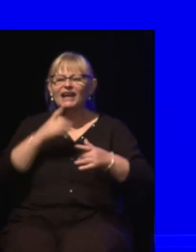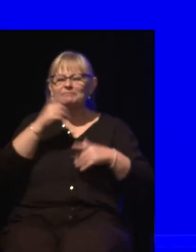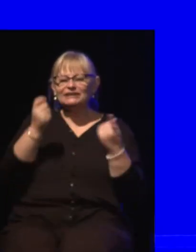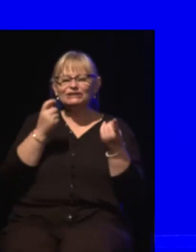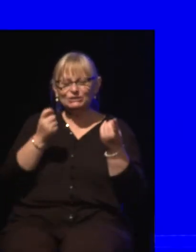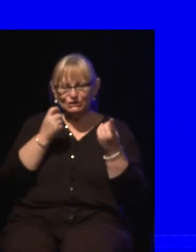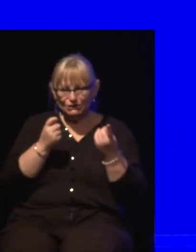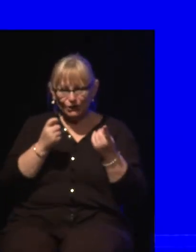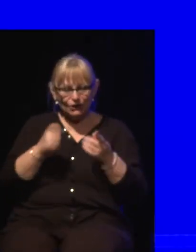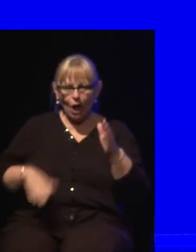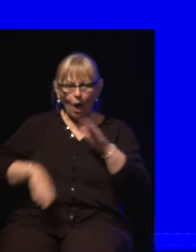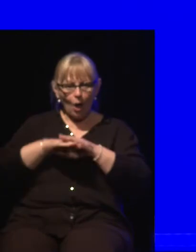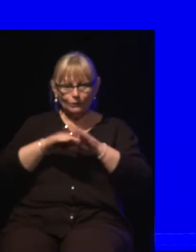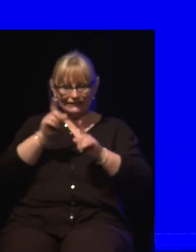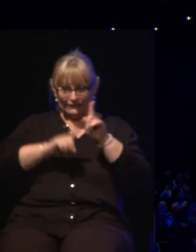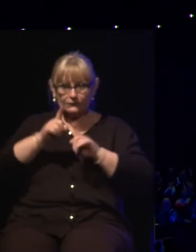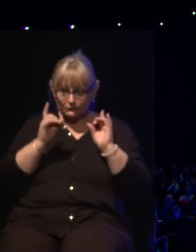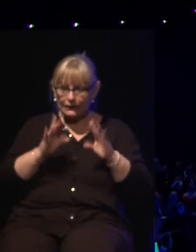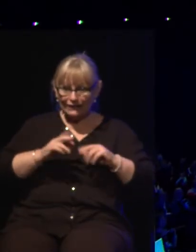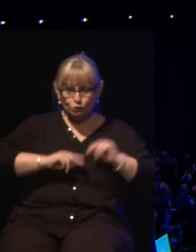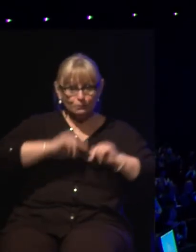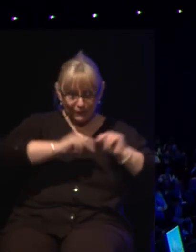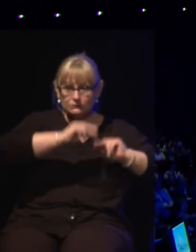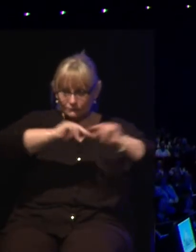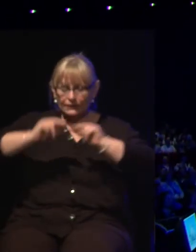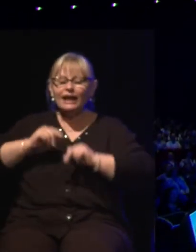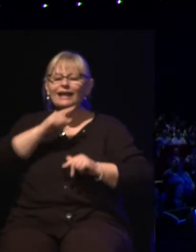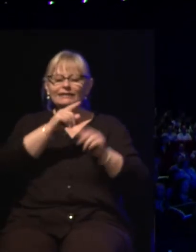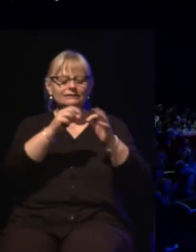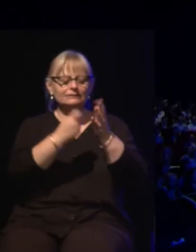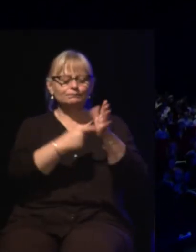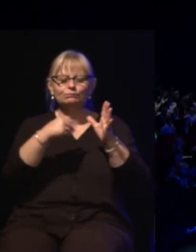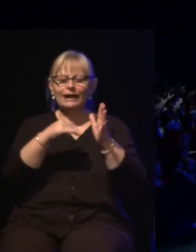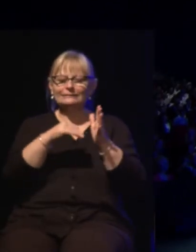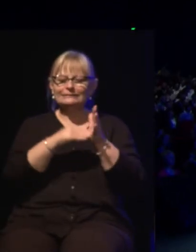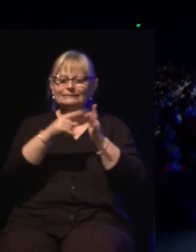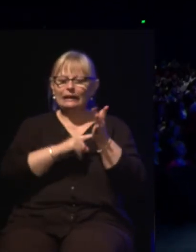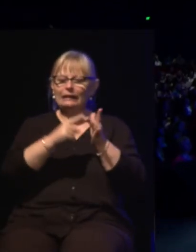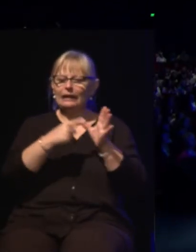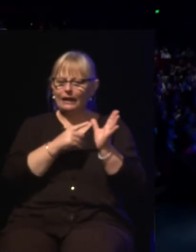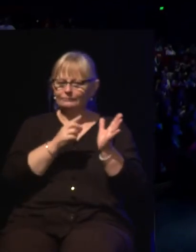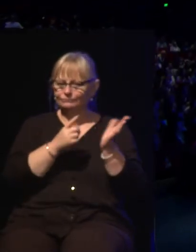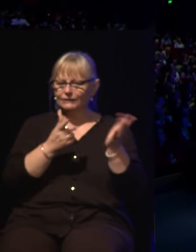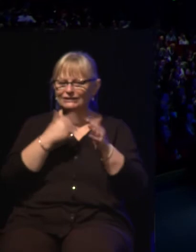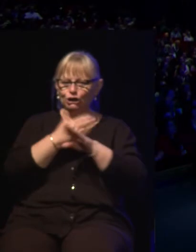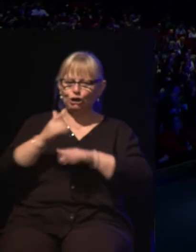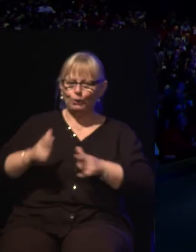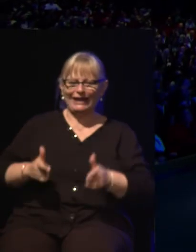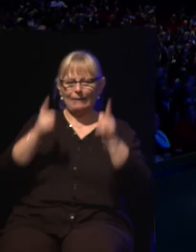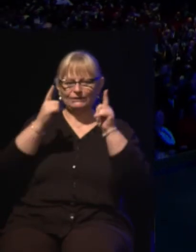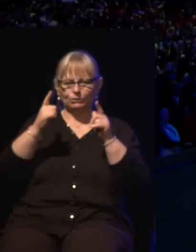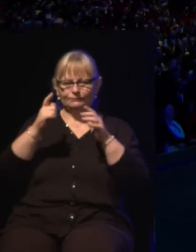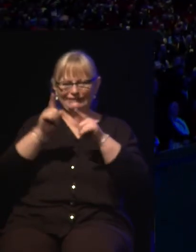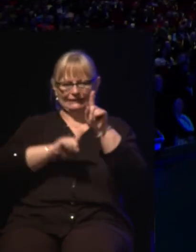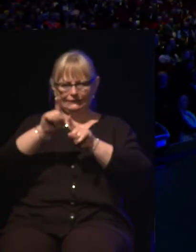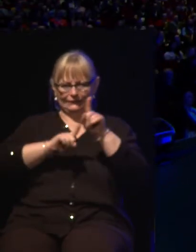Soon, entire cities started getting built that way. So this is Brasilia, which was the new capital city of Brazil. Brazil decided they needed a new capital